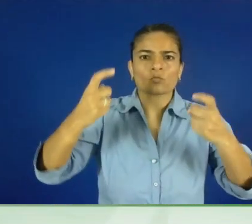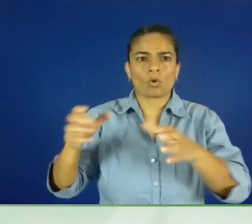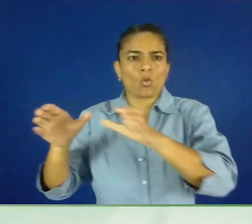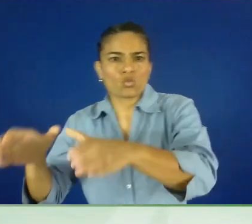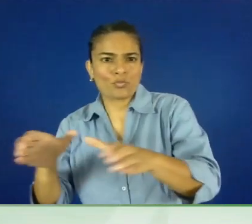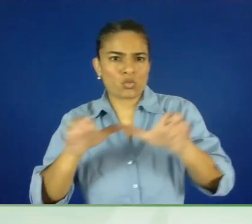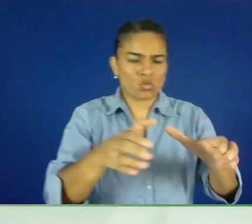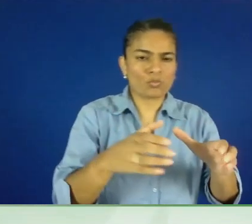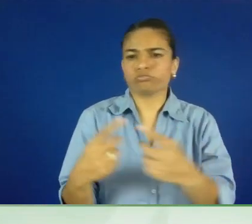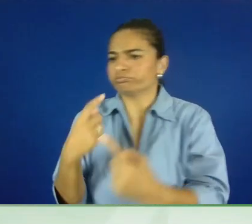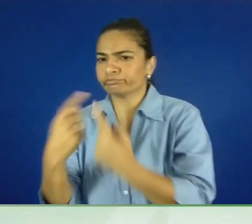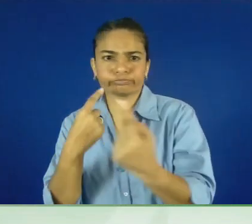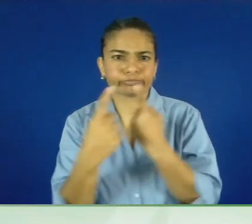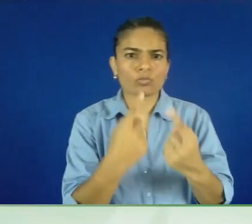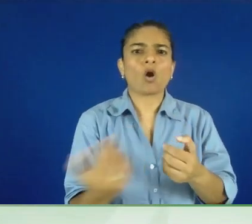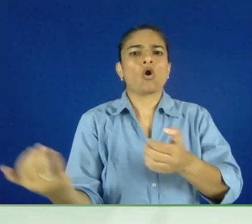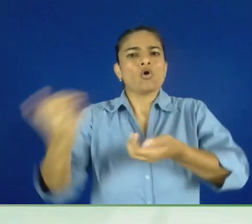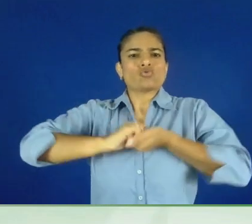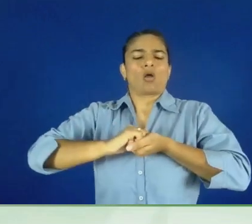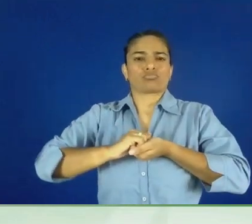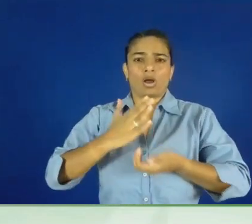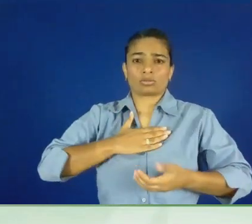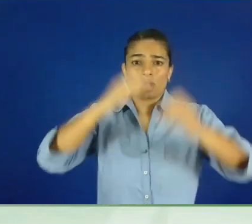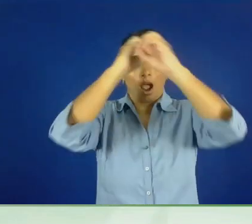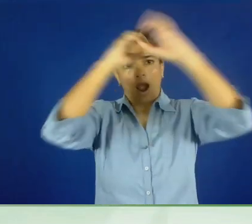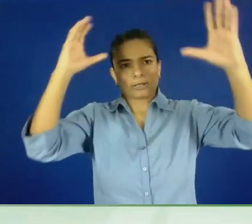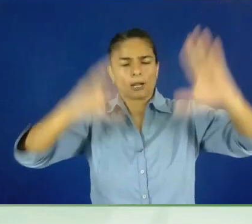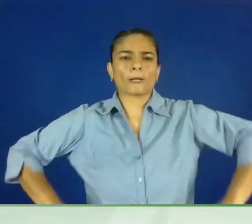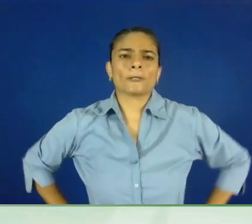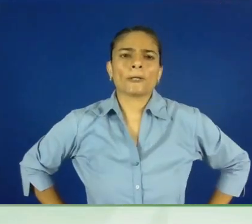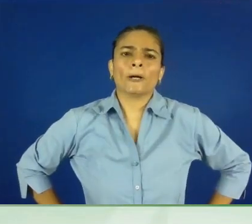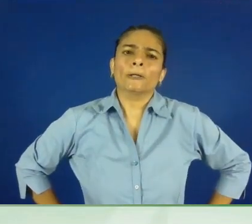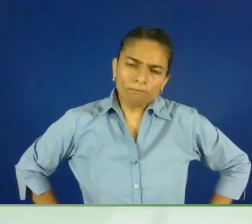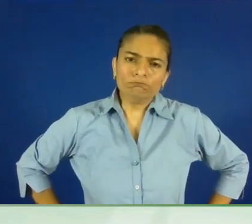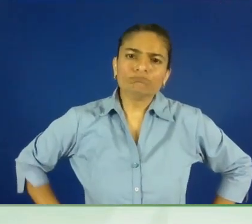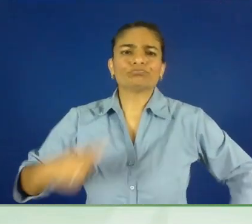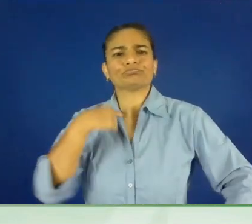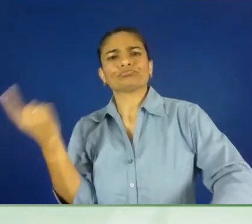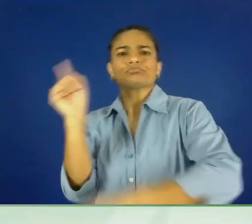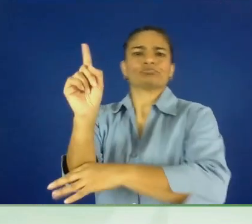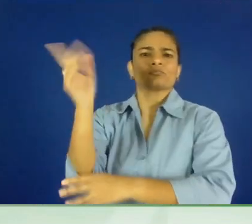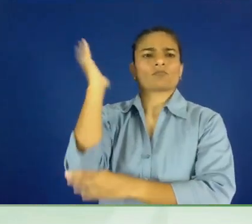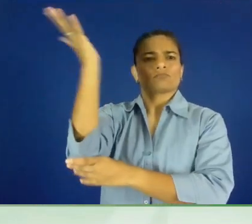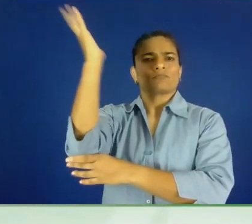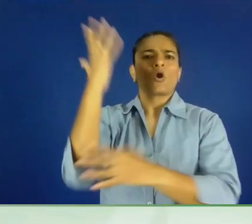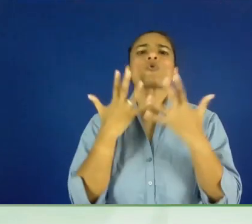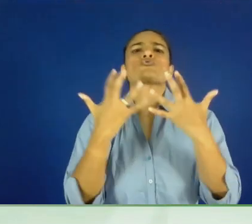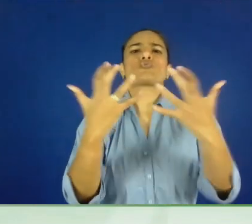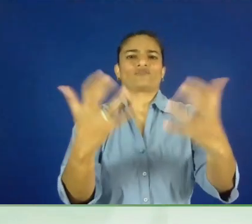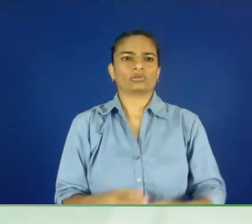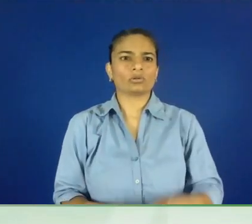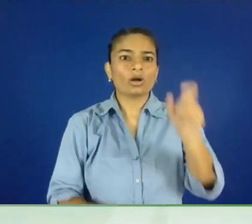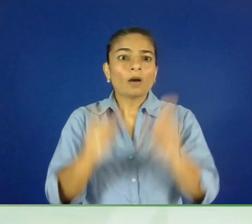thought, let's go talk at conferences. And then we go to a conference and no one shows up. So that's not going to help. So then we